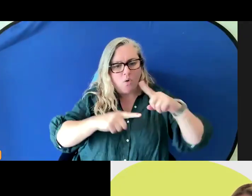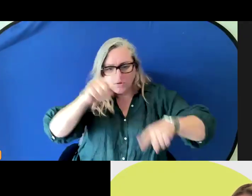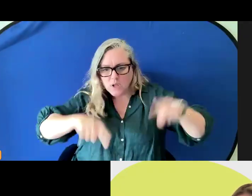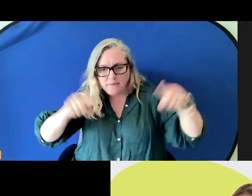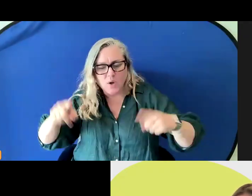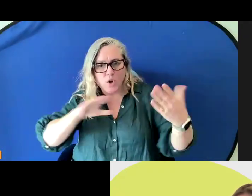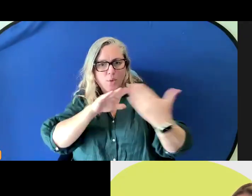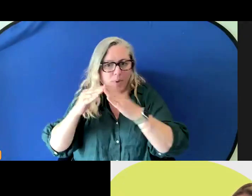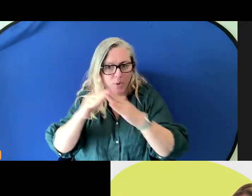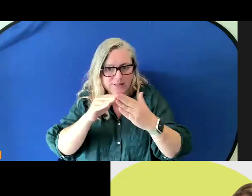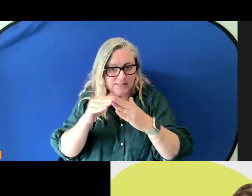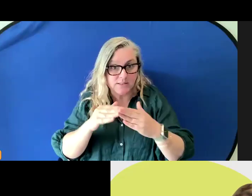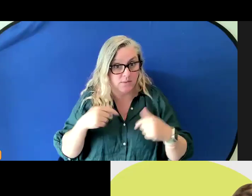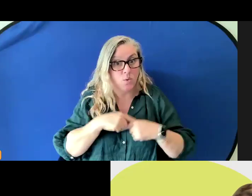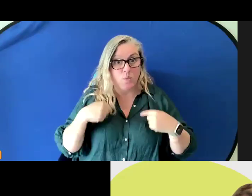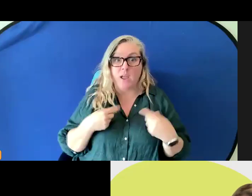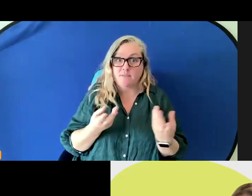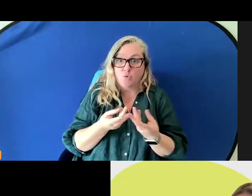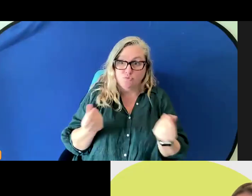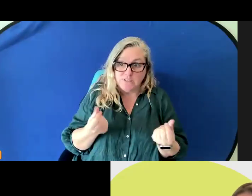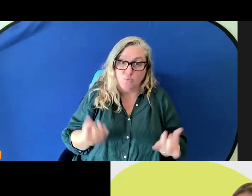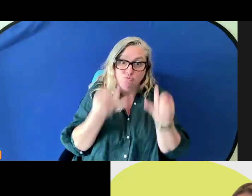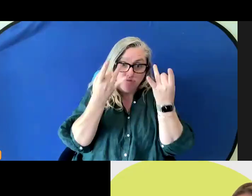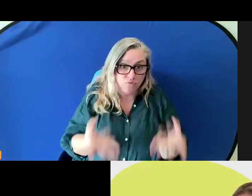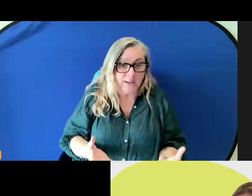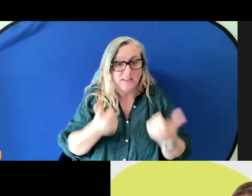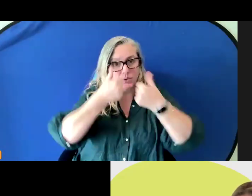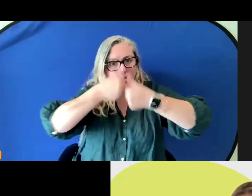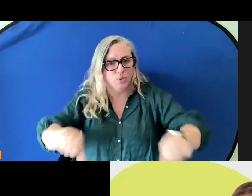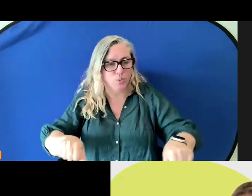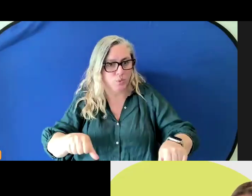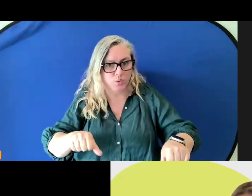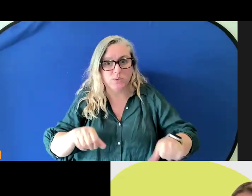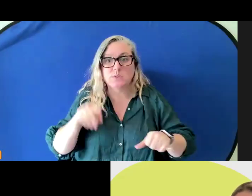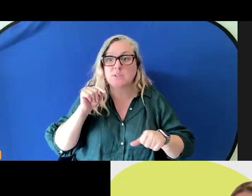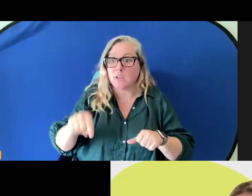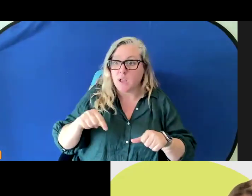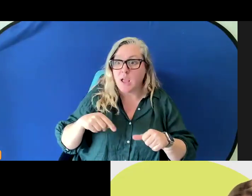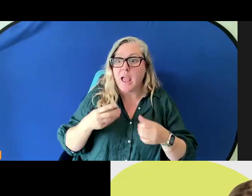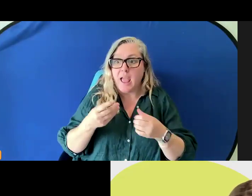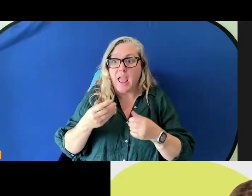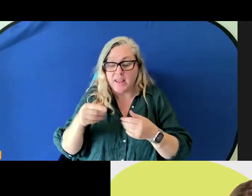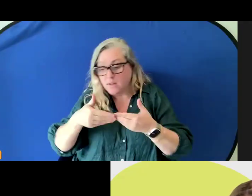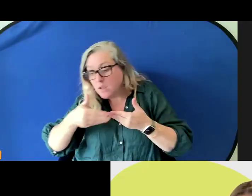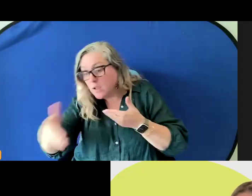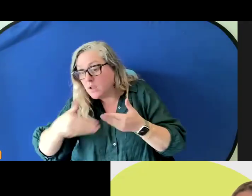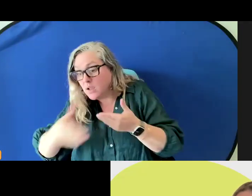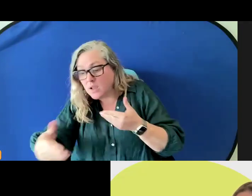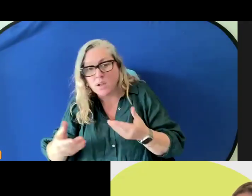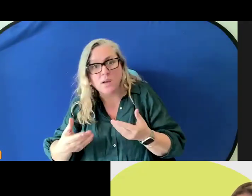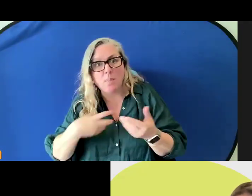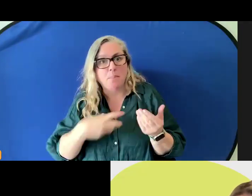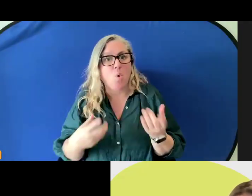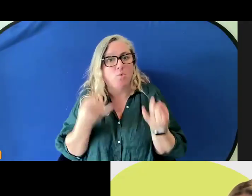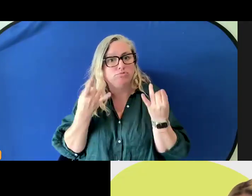whole suite of resources ready to be utilised, with many more being finalised as we speak and will be ready in the coming months, around a total